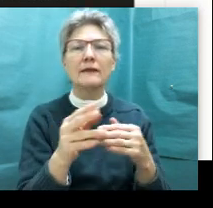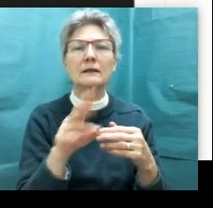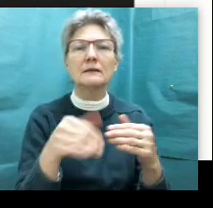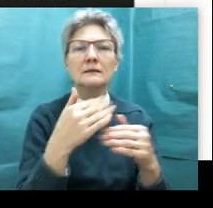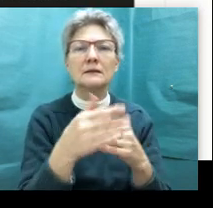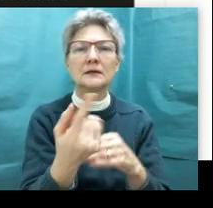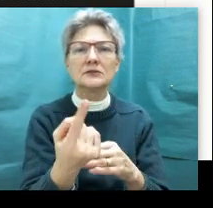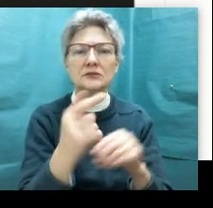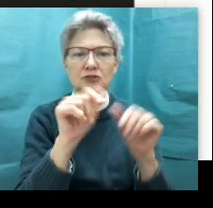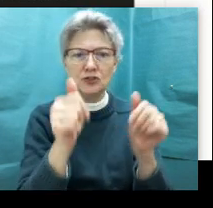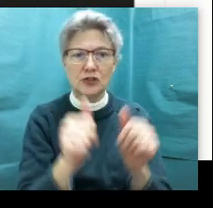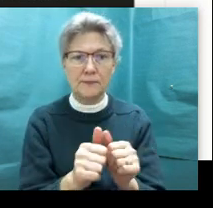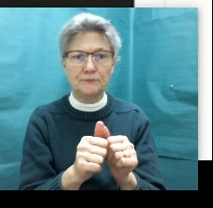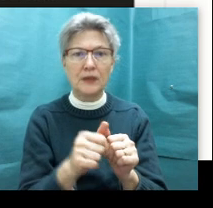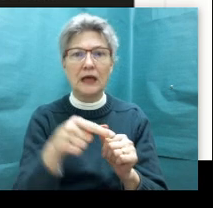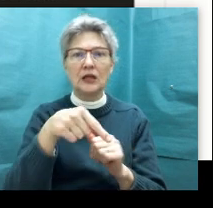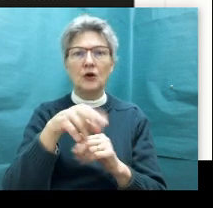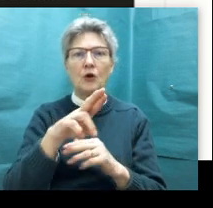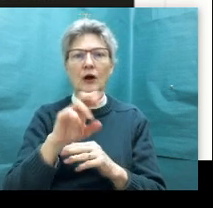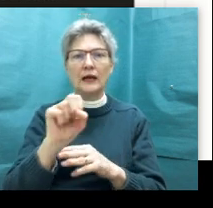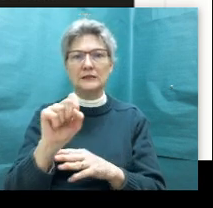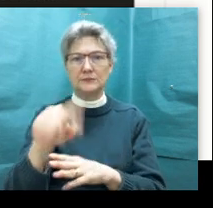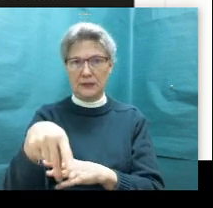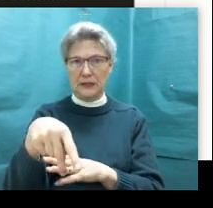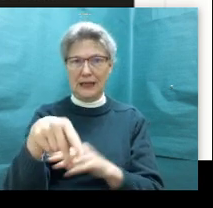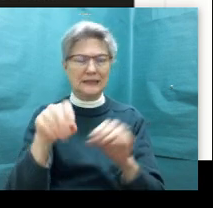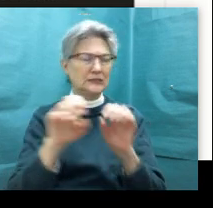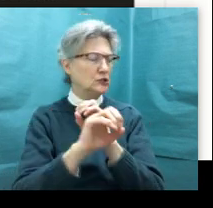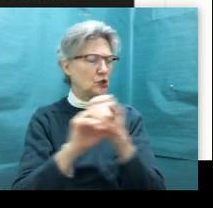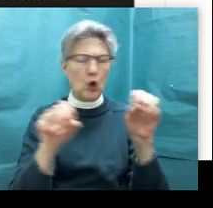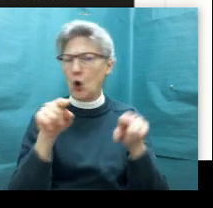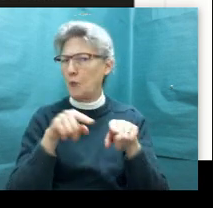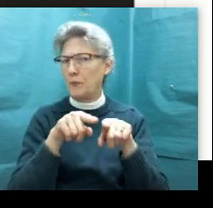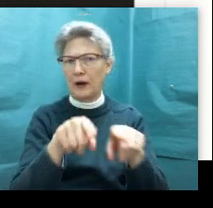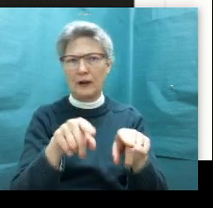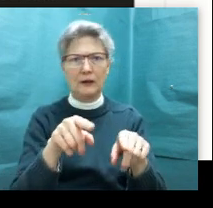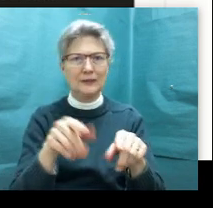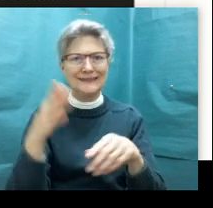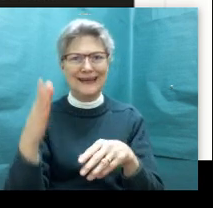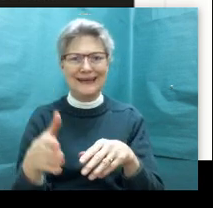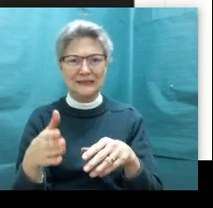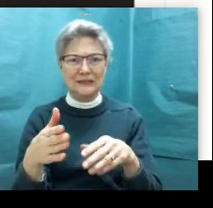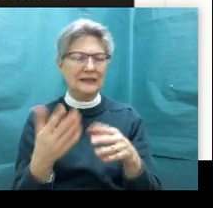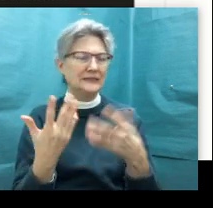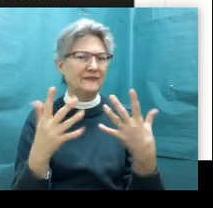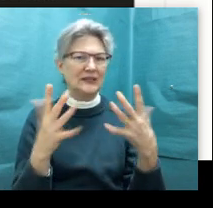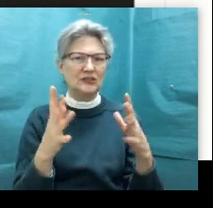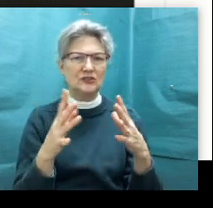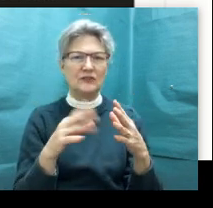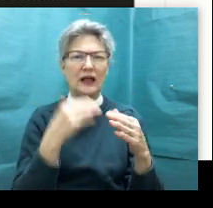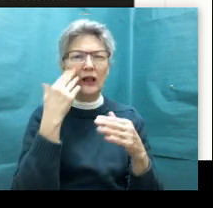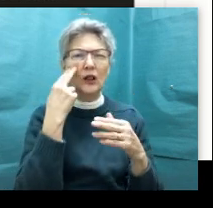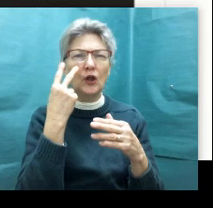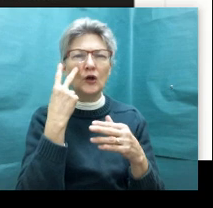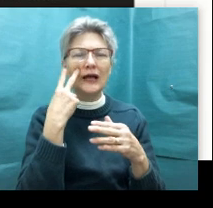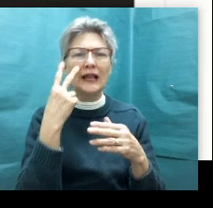the quadrilateral QRSP has no parallel sides. We already took care of that one. Taking a look